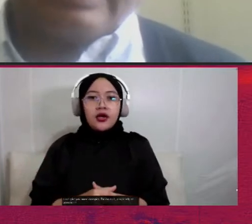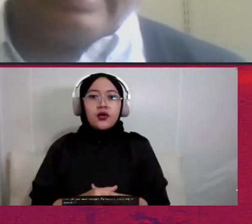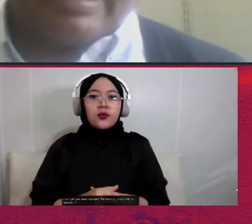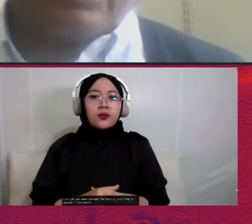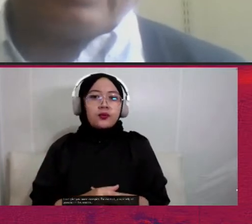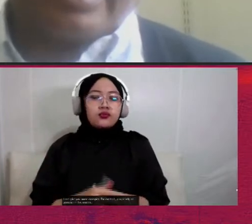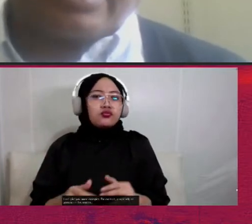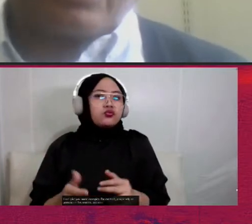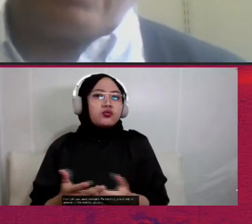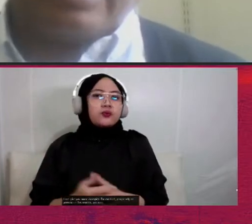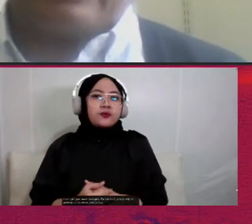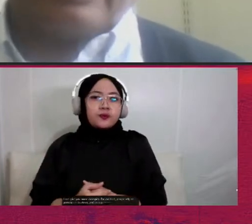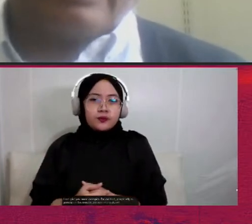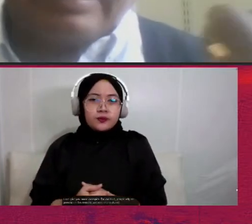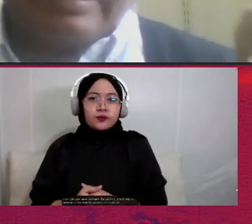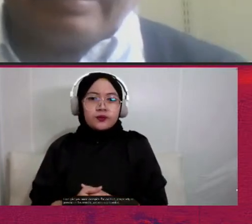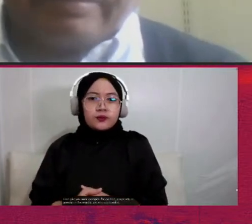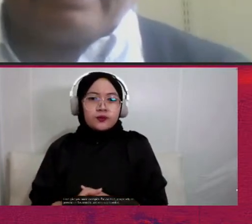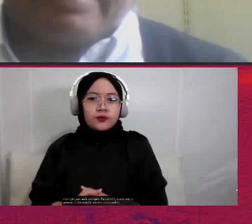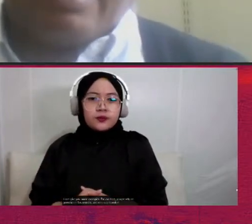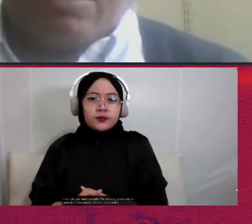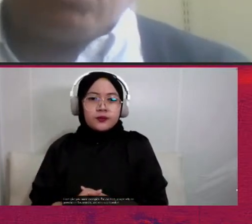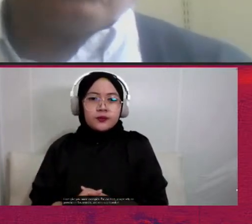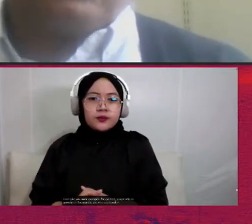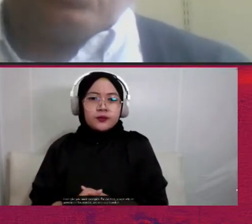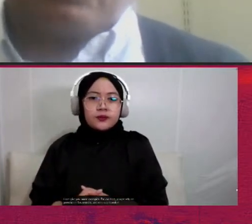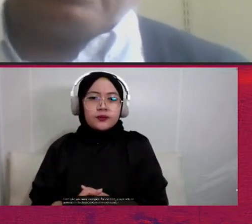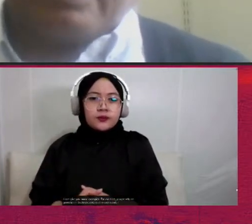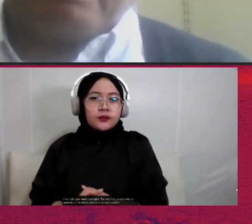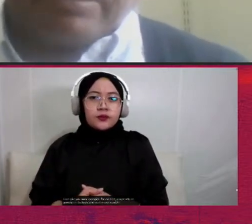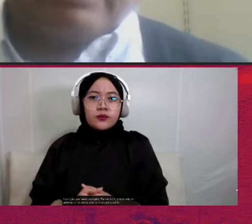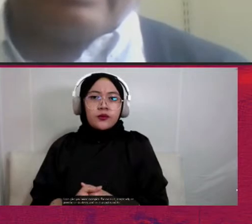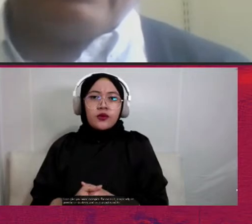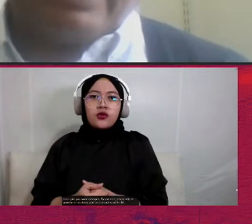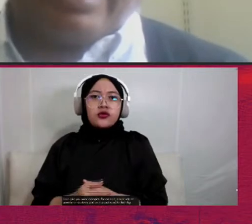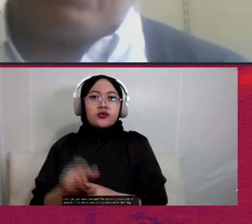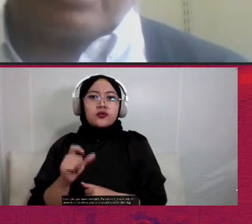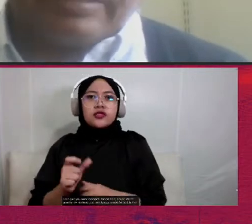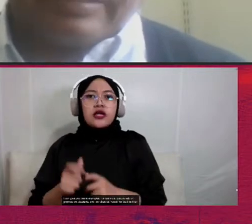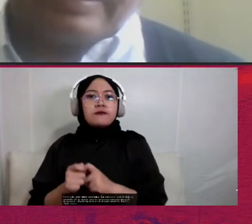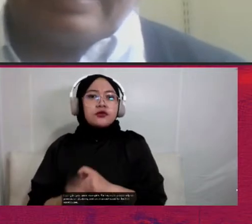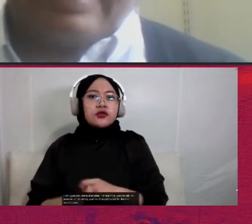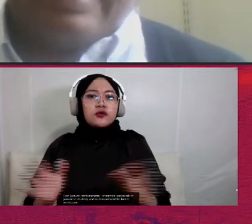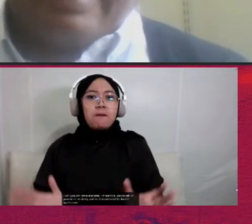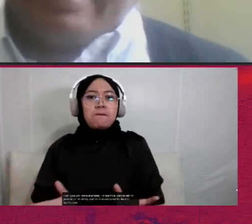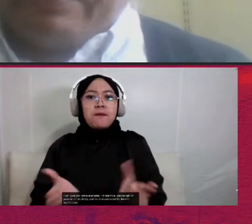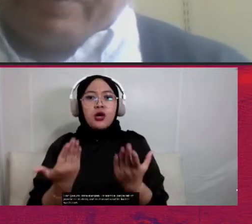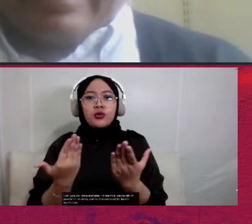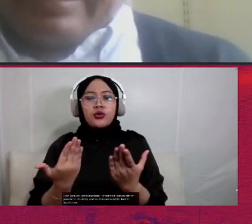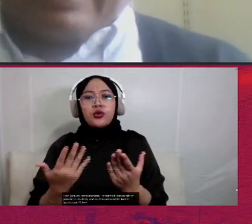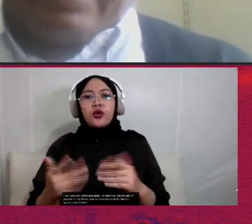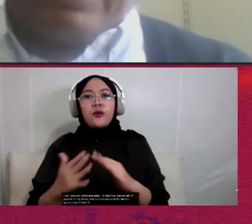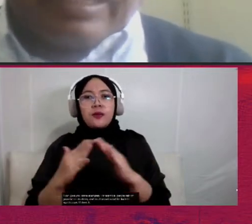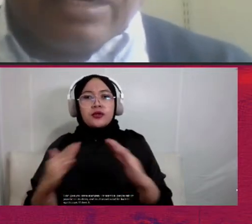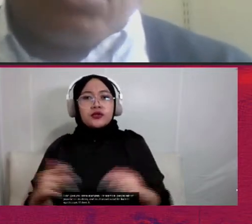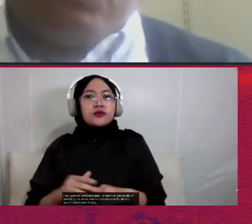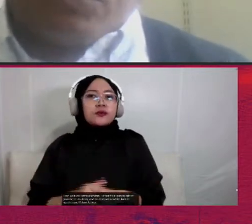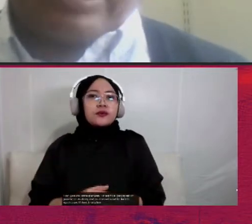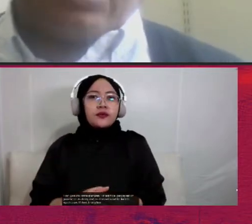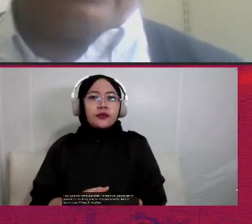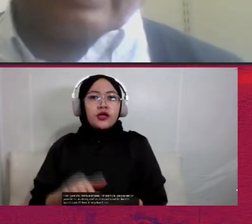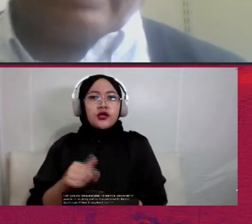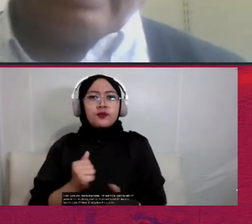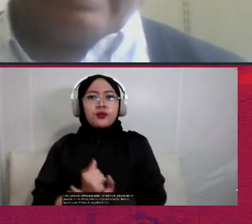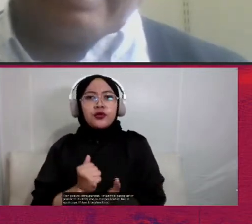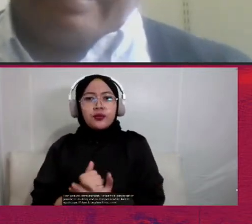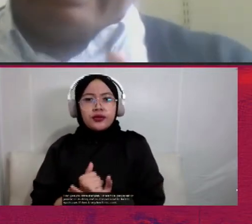fuel and on charcoal and on wood for building their houses. If there is very low